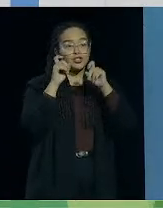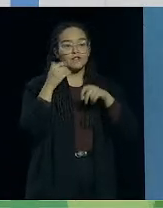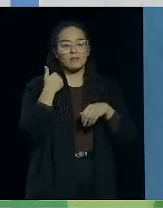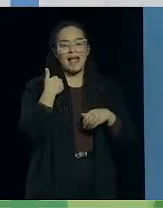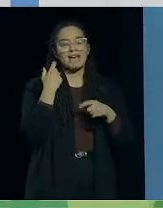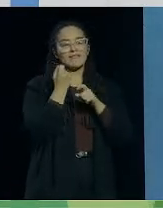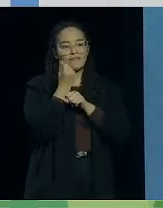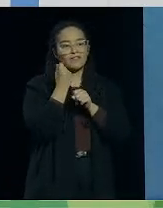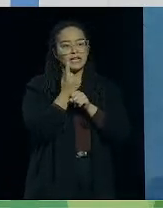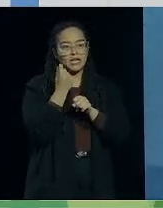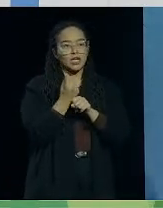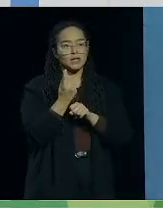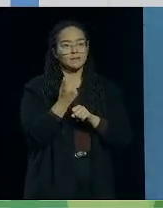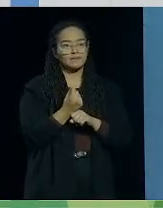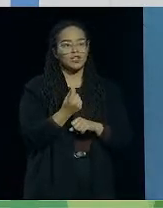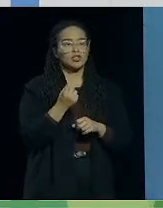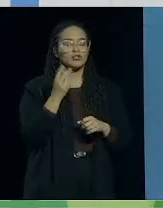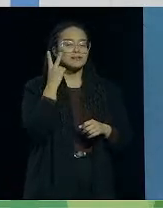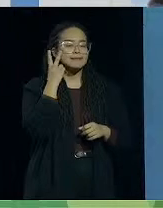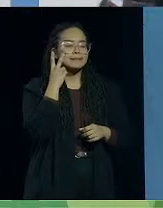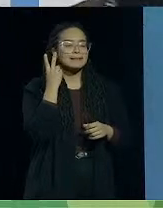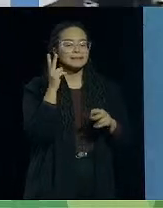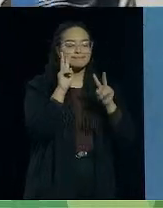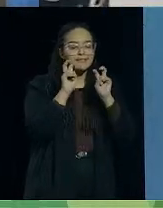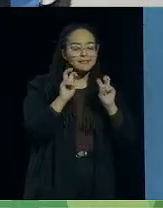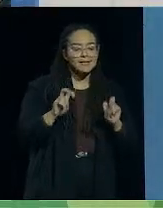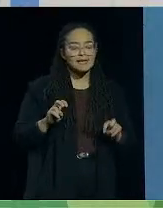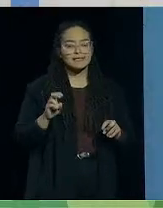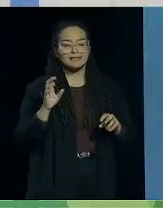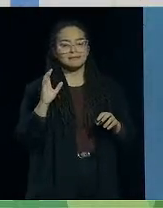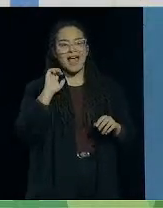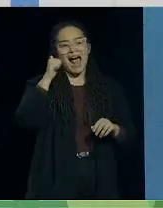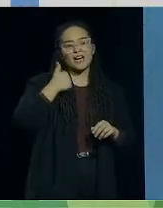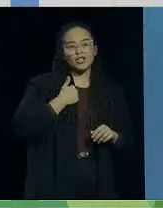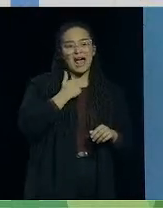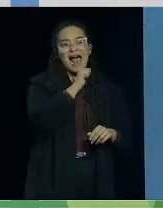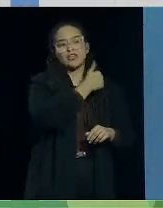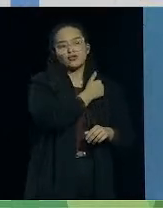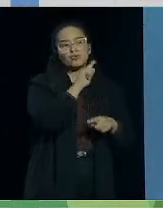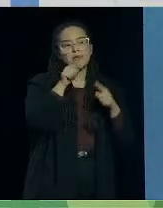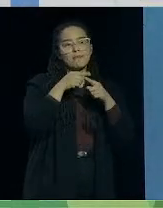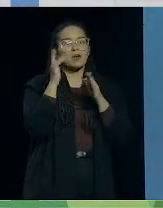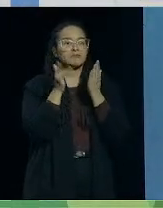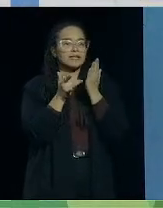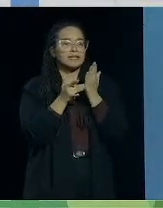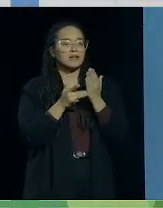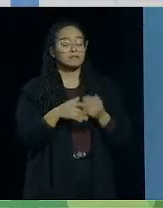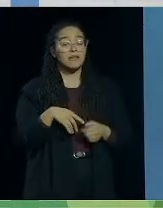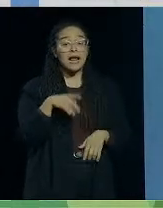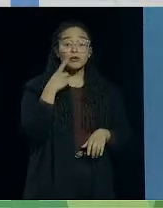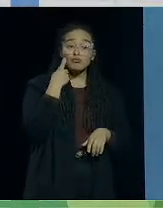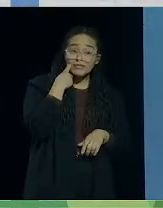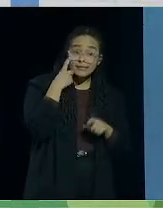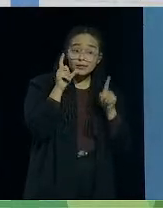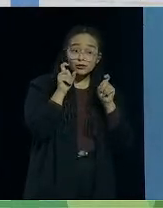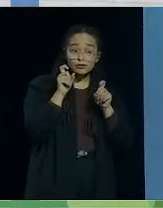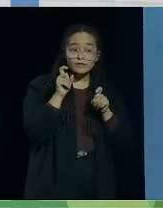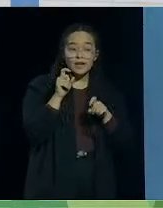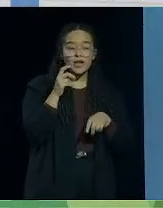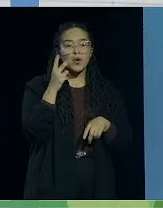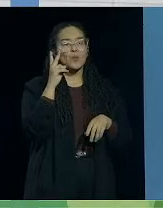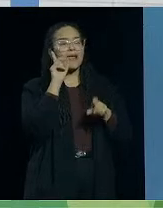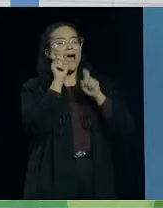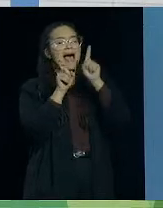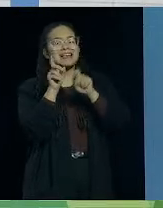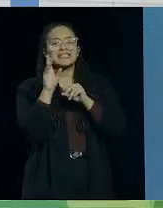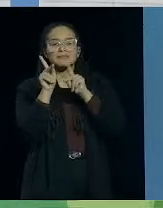conduct each year to assess global attitudes to technology. And in our most recent survey, we